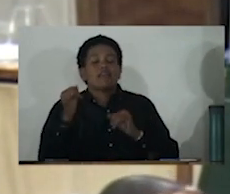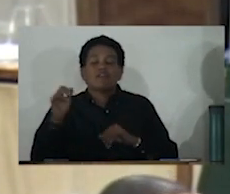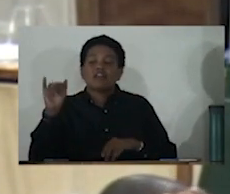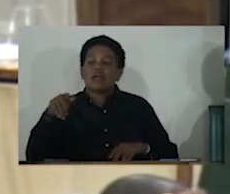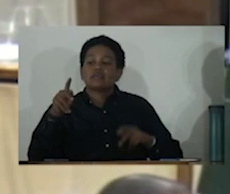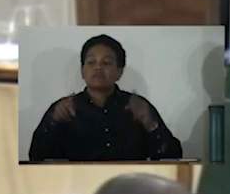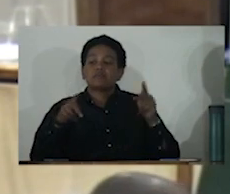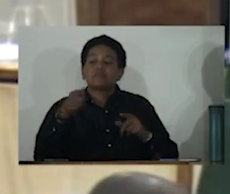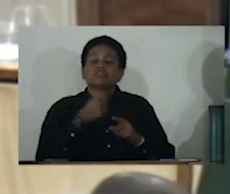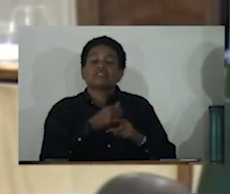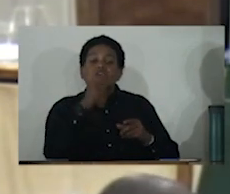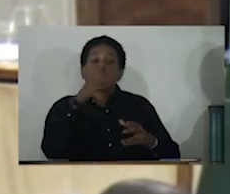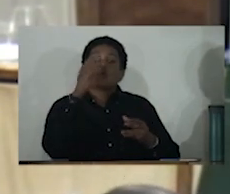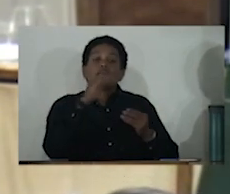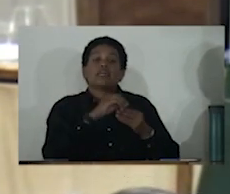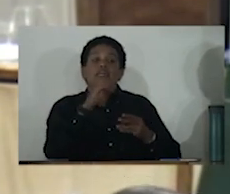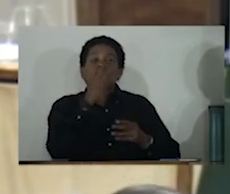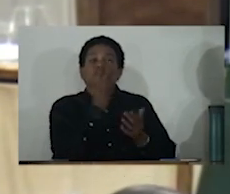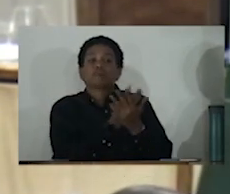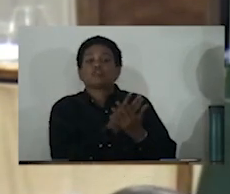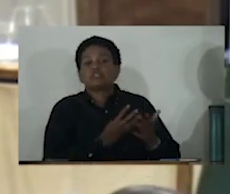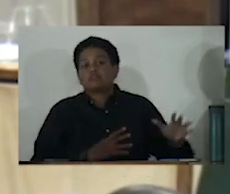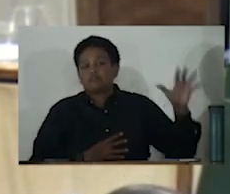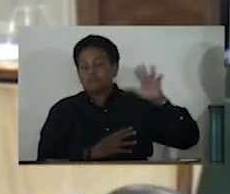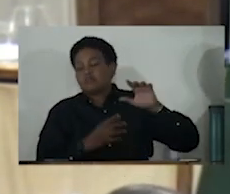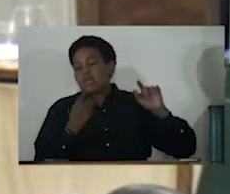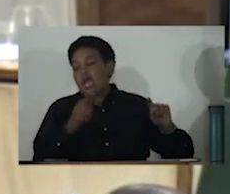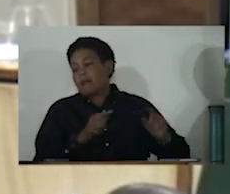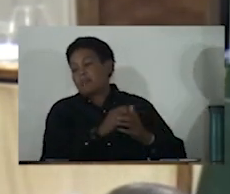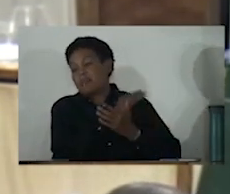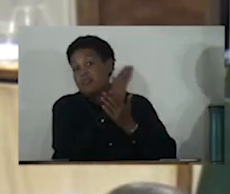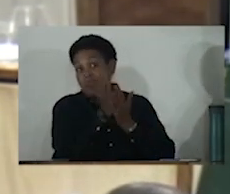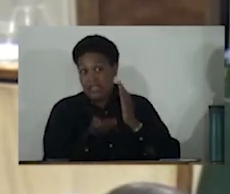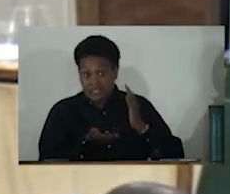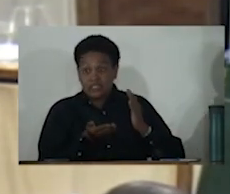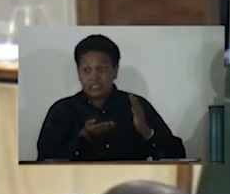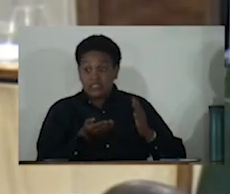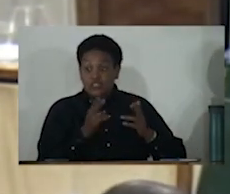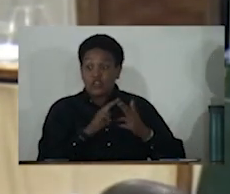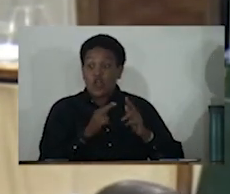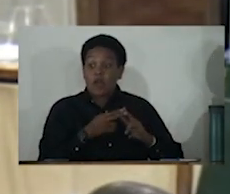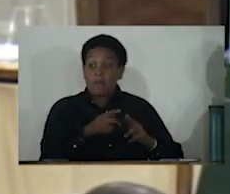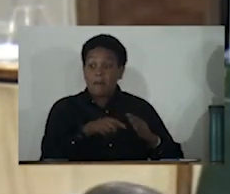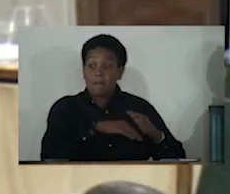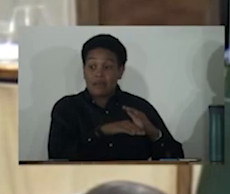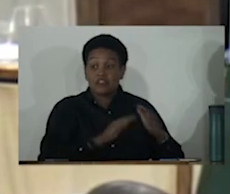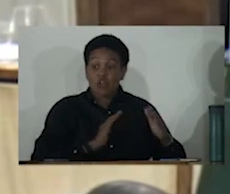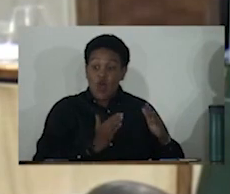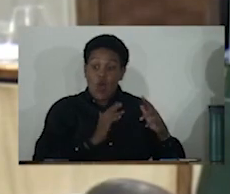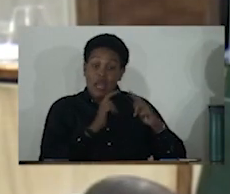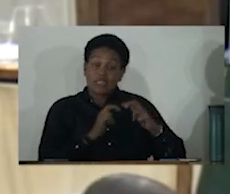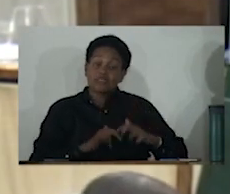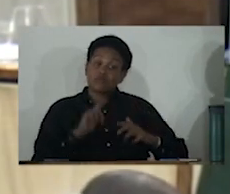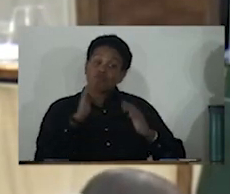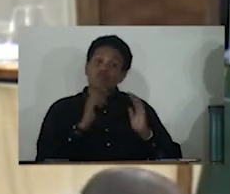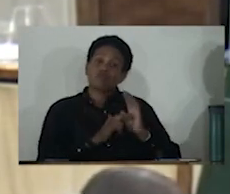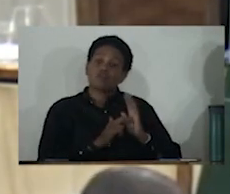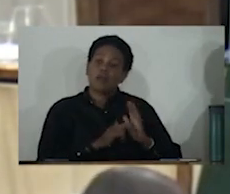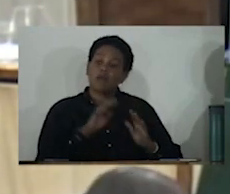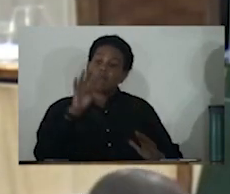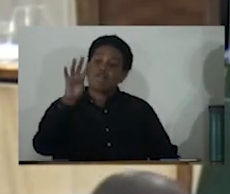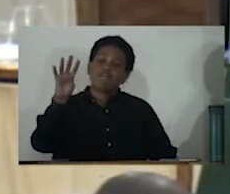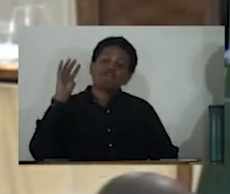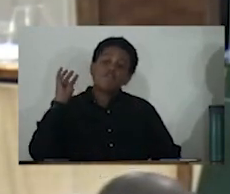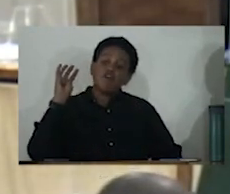is, persons in the penal institutions. This, Madam Speaker, this number, based on our assessment, represents some